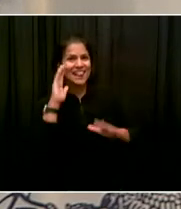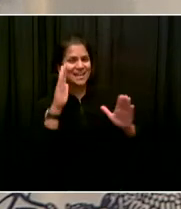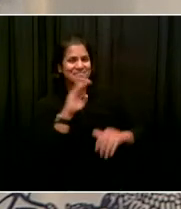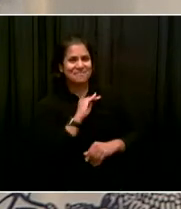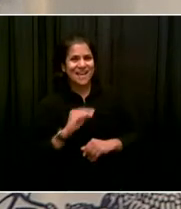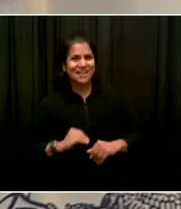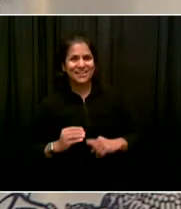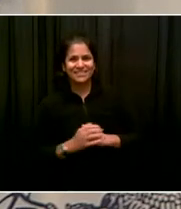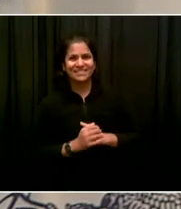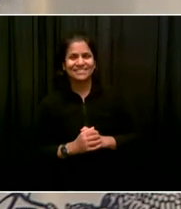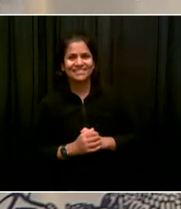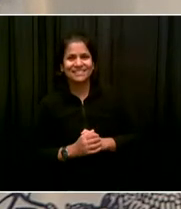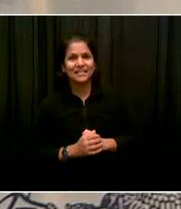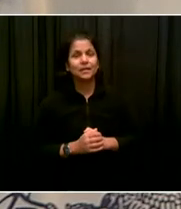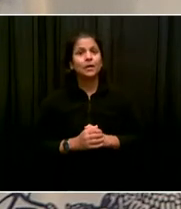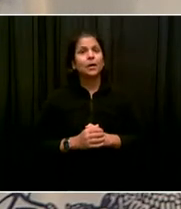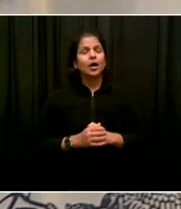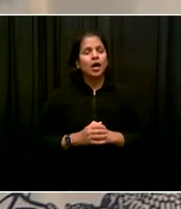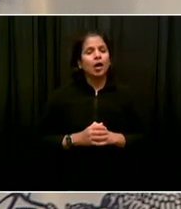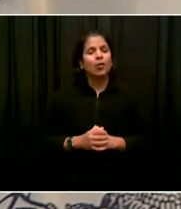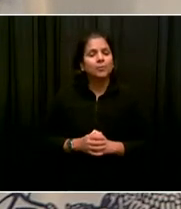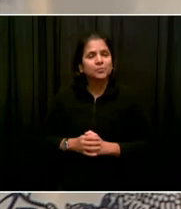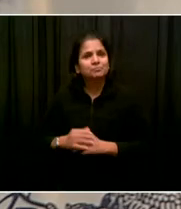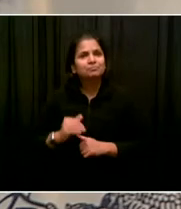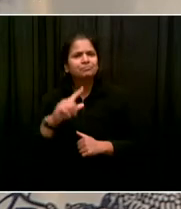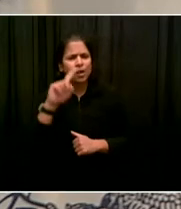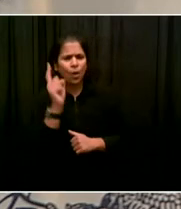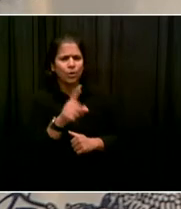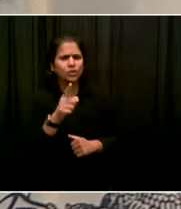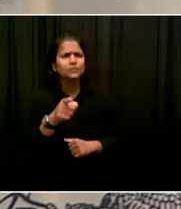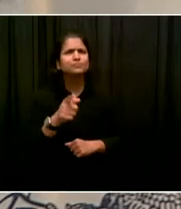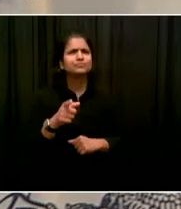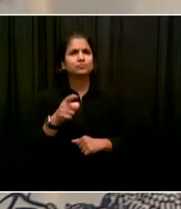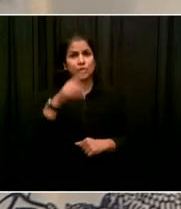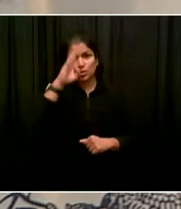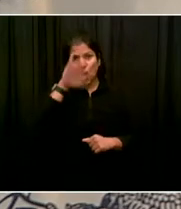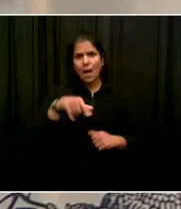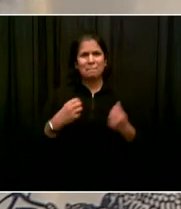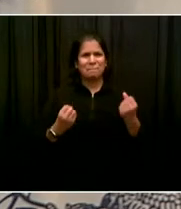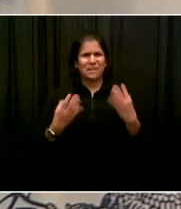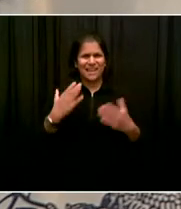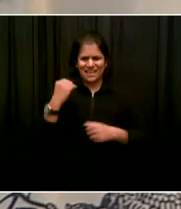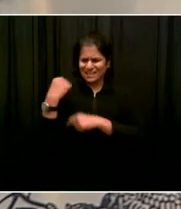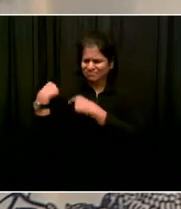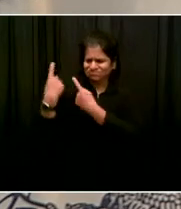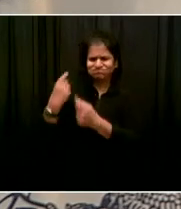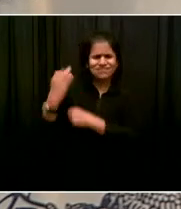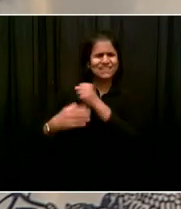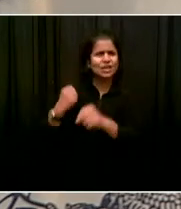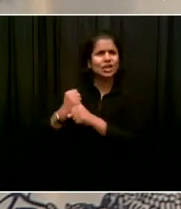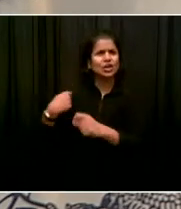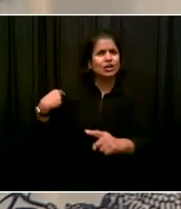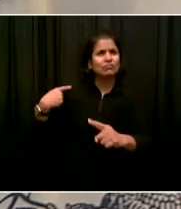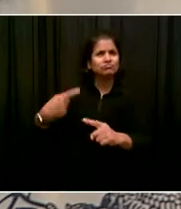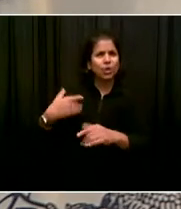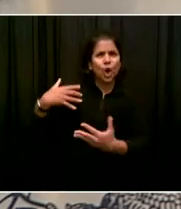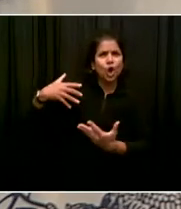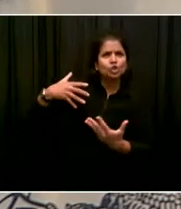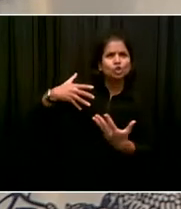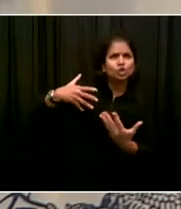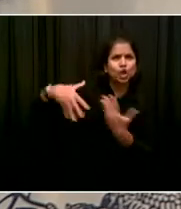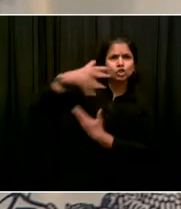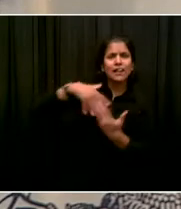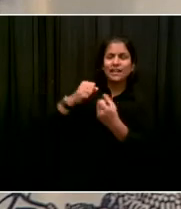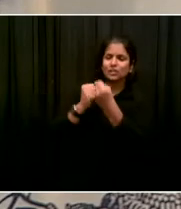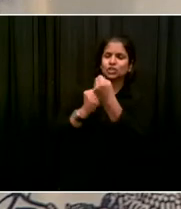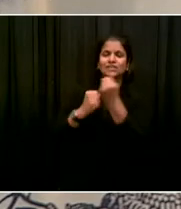would like to ask, for years, social justice activists have pointed to the issue of disparate impact when determining